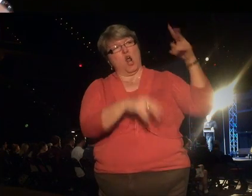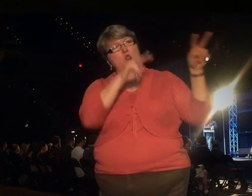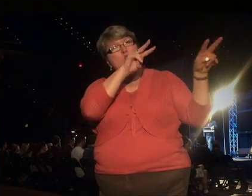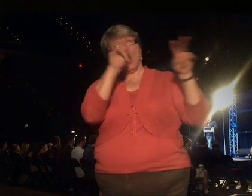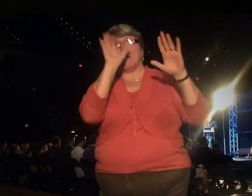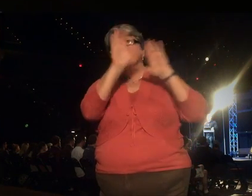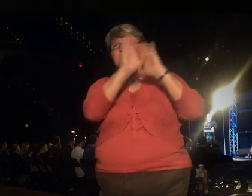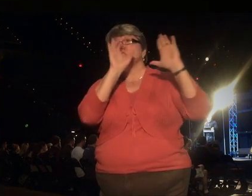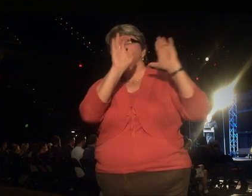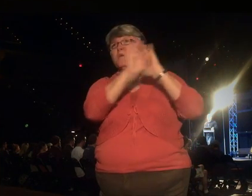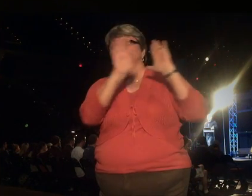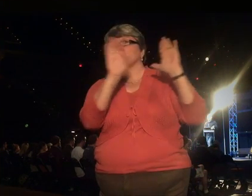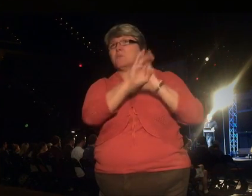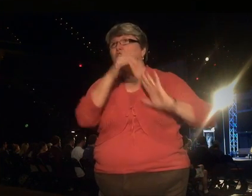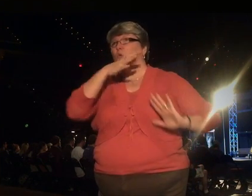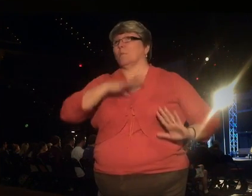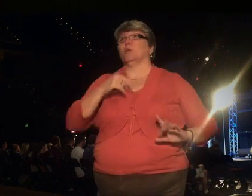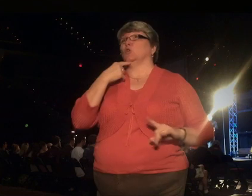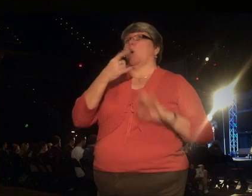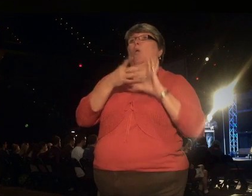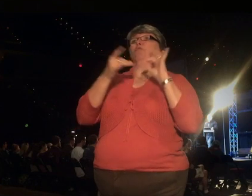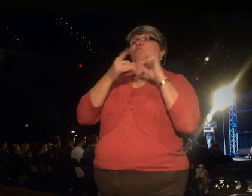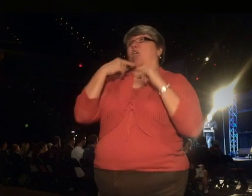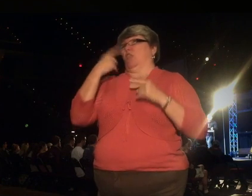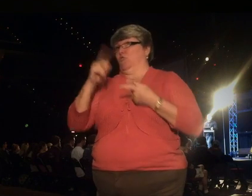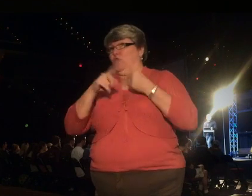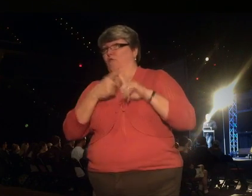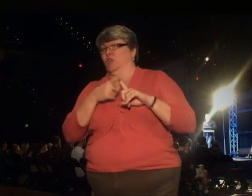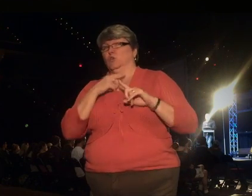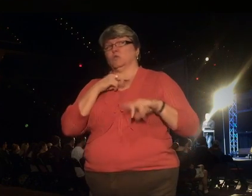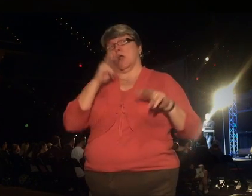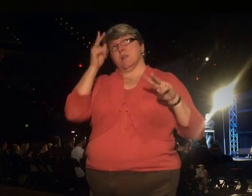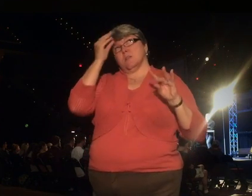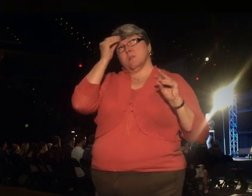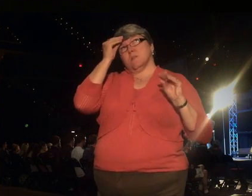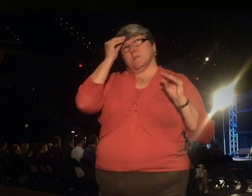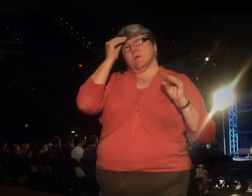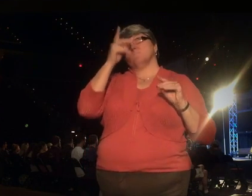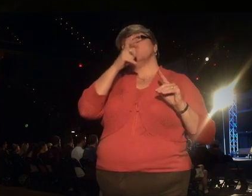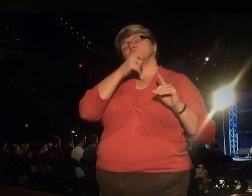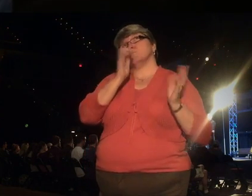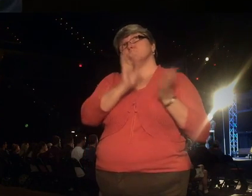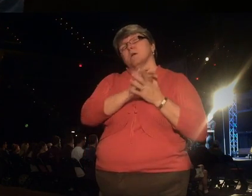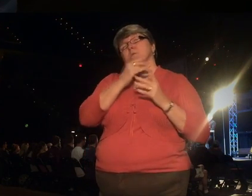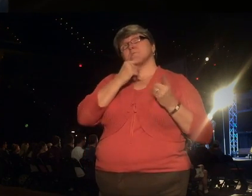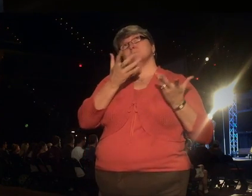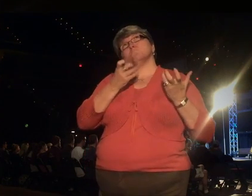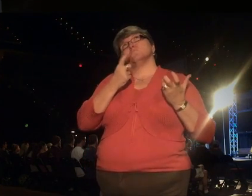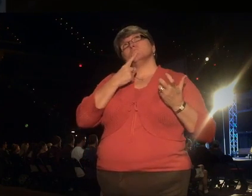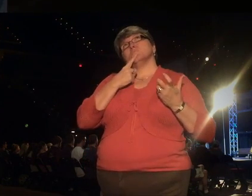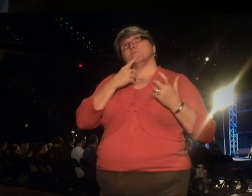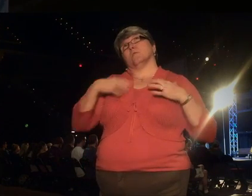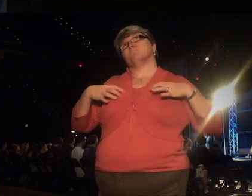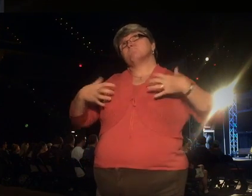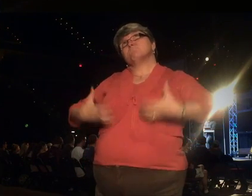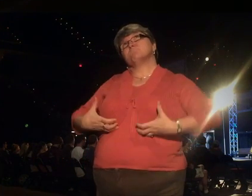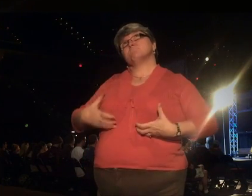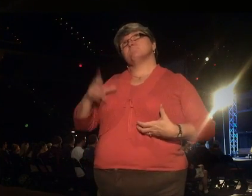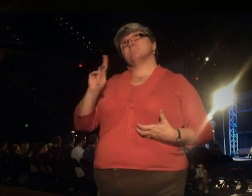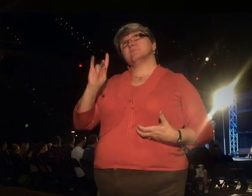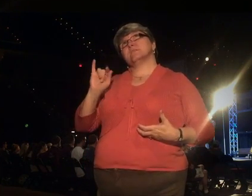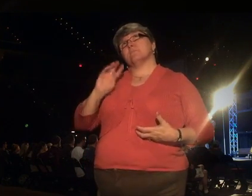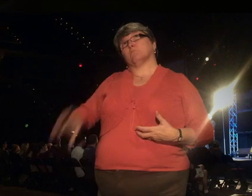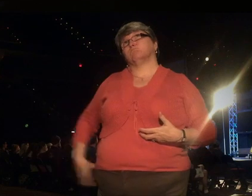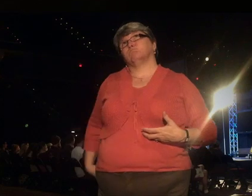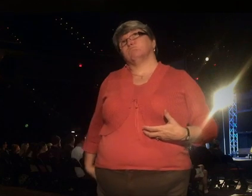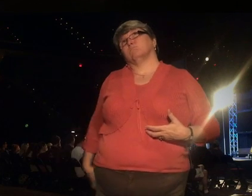of images of women. And even though you don't say it out loud to your friends, you start to assemble in your mind what you want. Well, I want her to have a chest like Kim Kardashian,